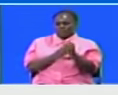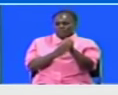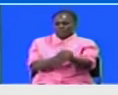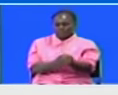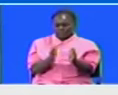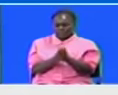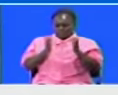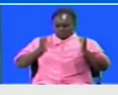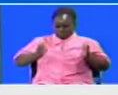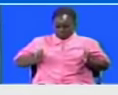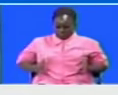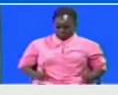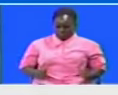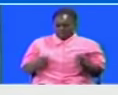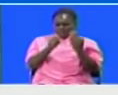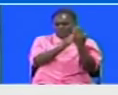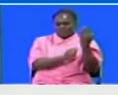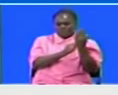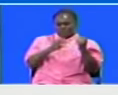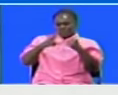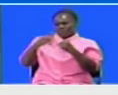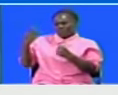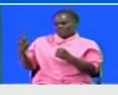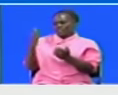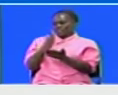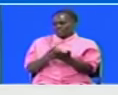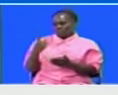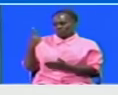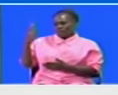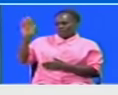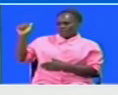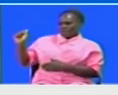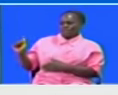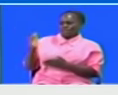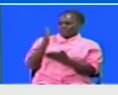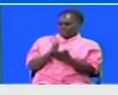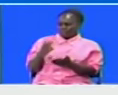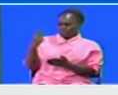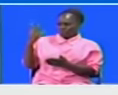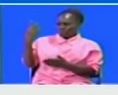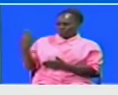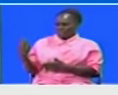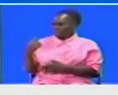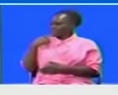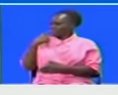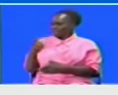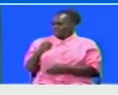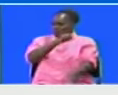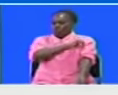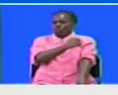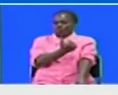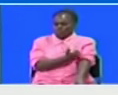and integrity under Article 73, Section 1A, Subsection 2 and 3, which states